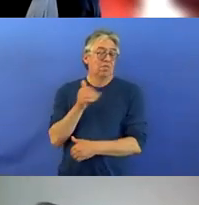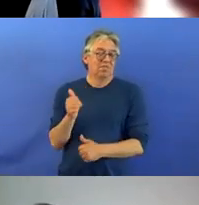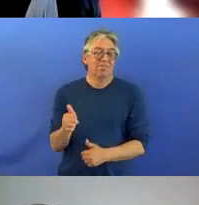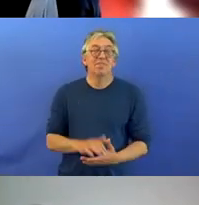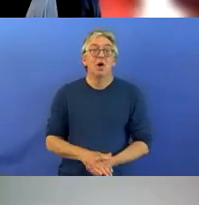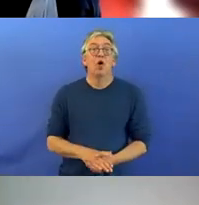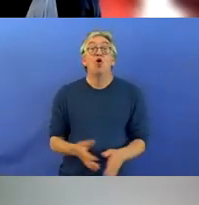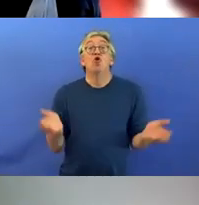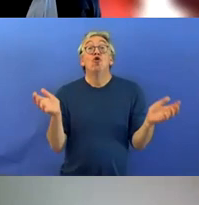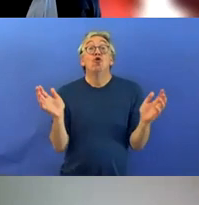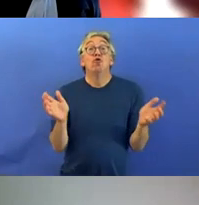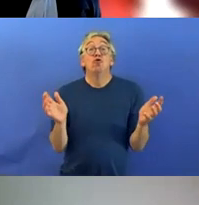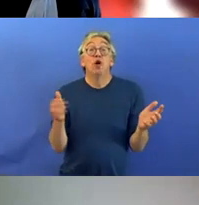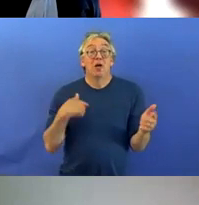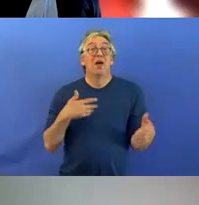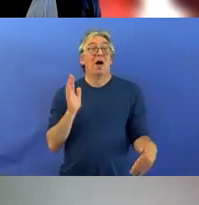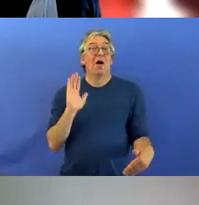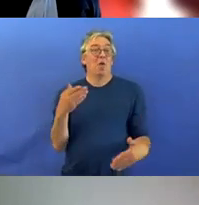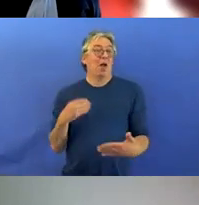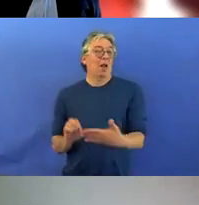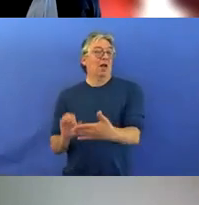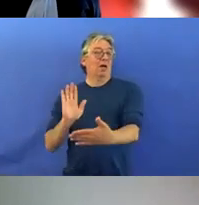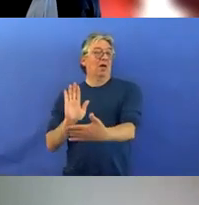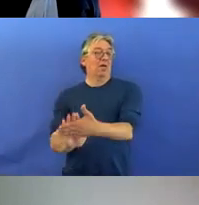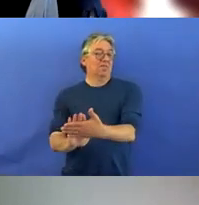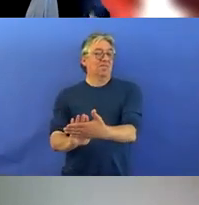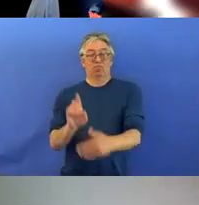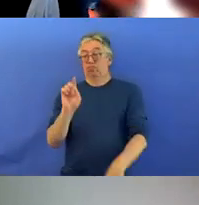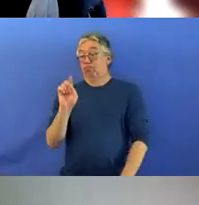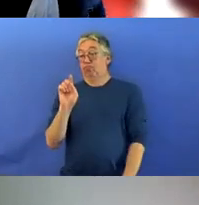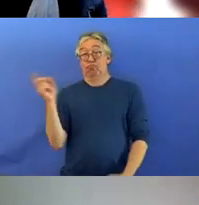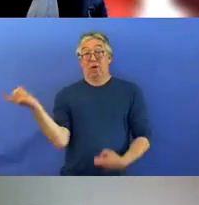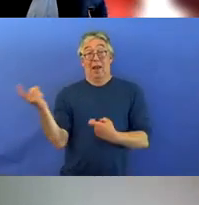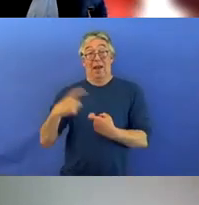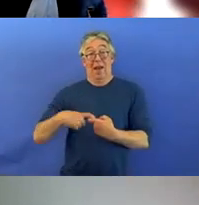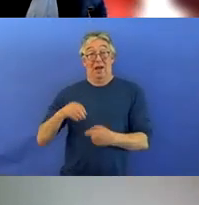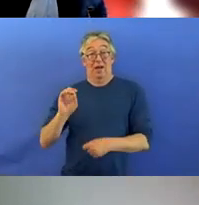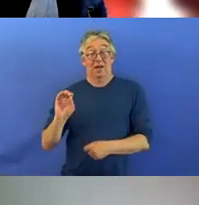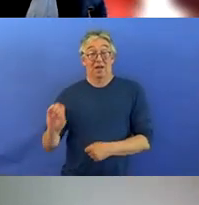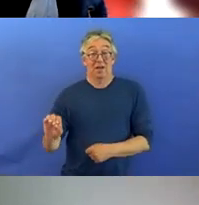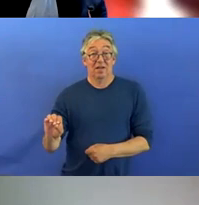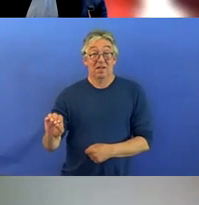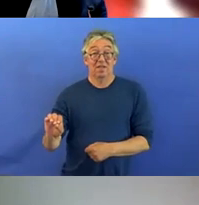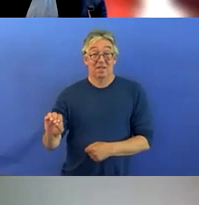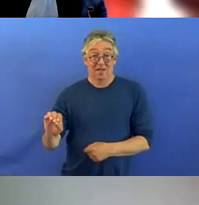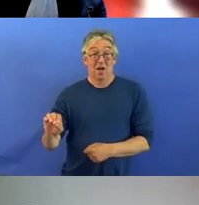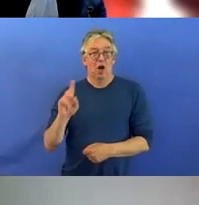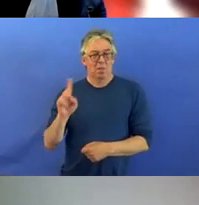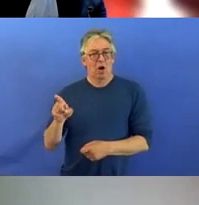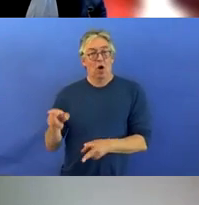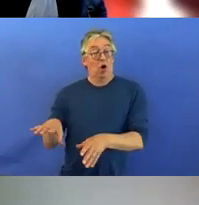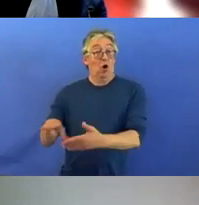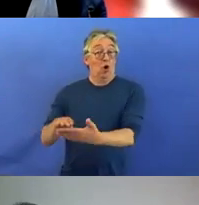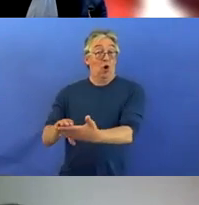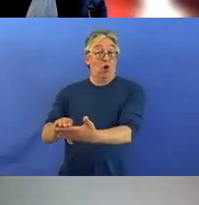chat the link to where you can follow captions. You need to copy paste this